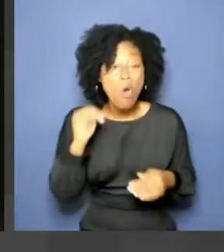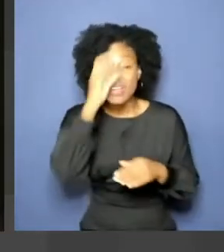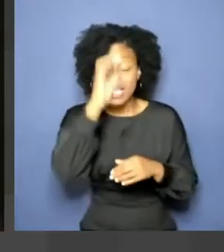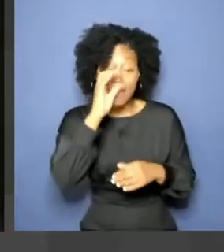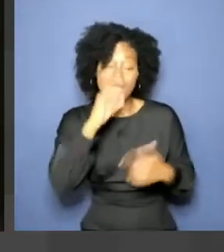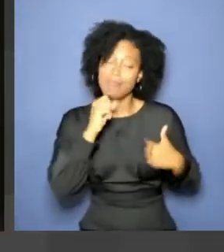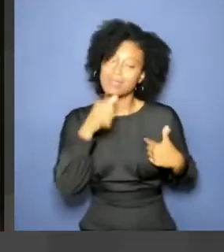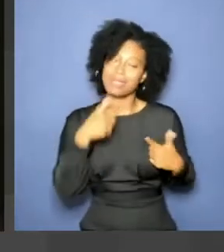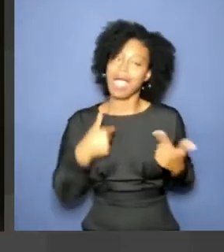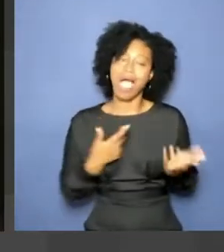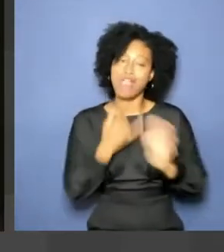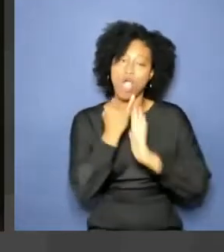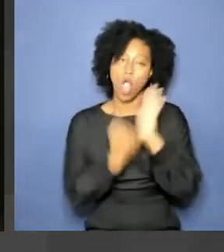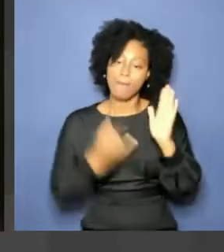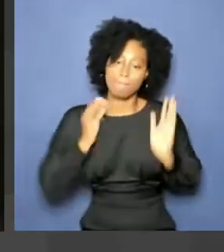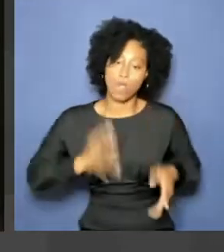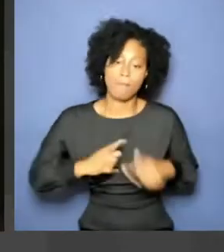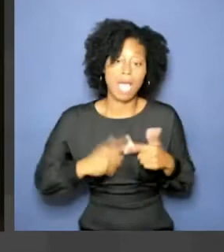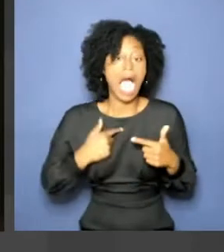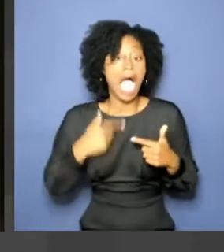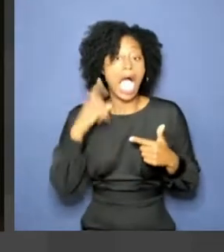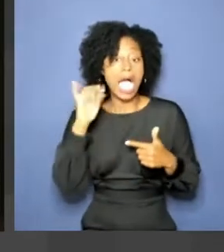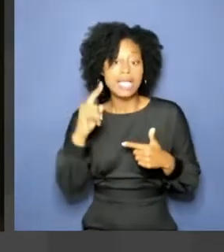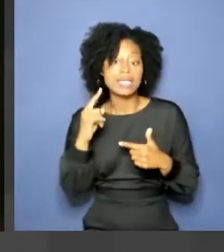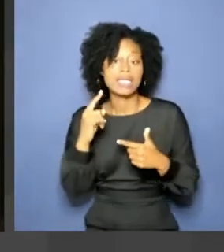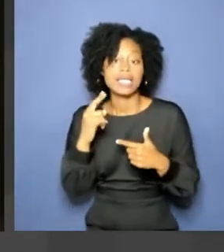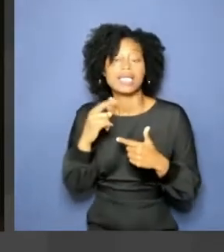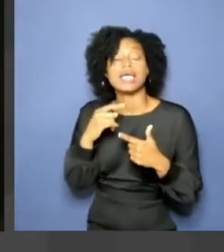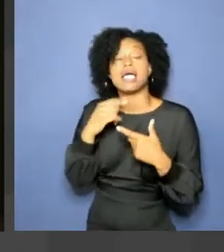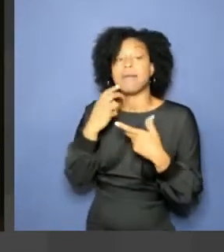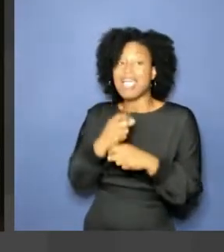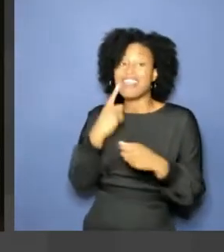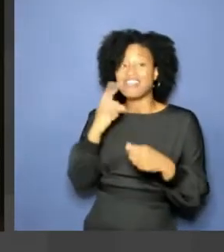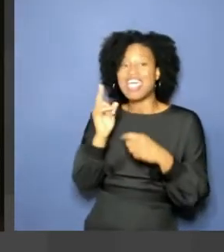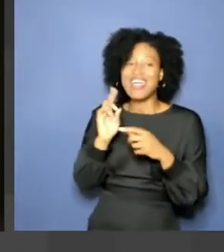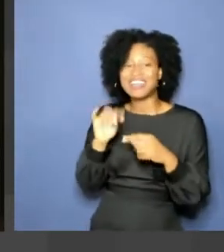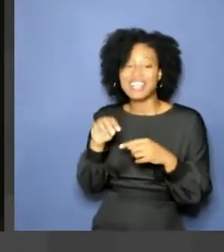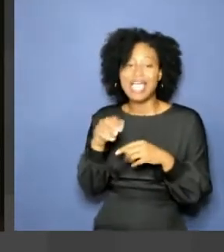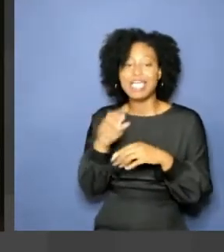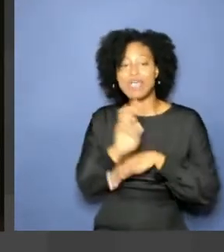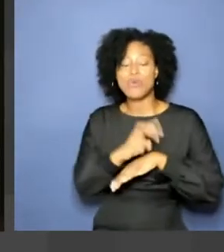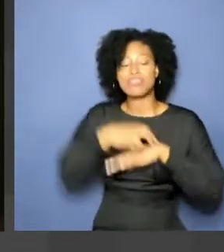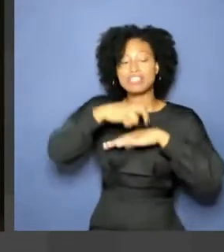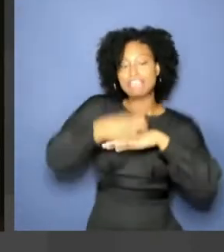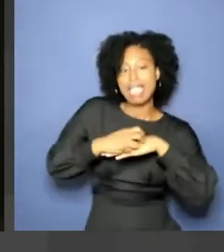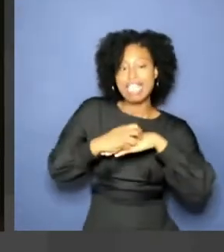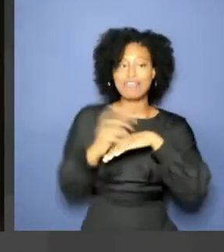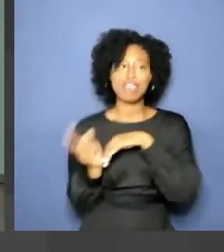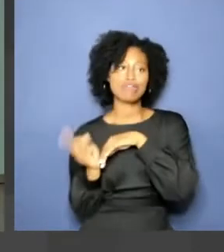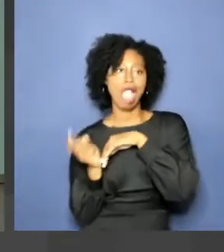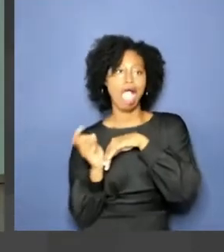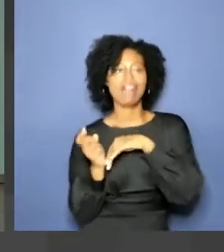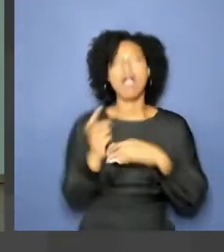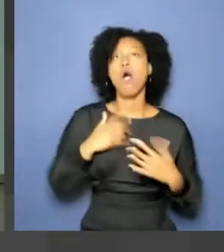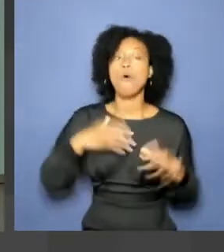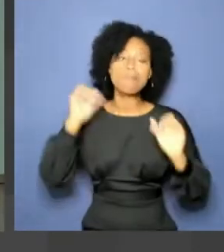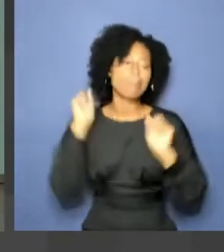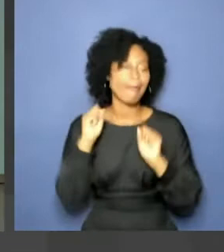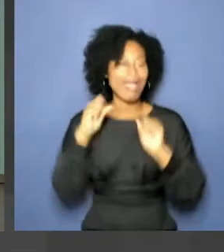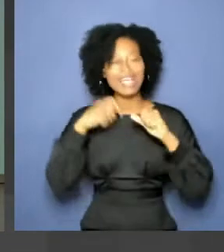person, and I just made it so that it like wiggles their tail when they're sitting. I was just so happy to be able to do that. They